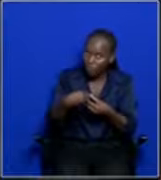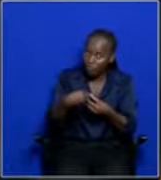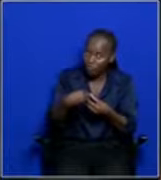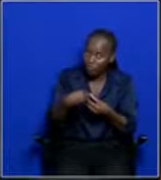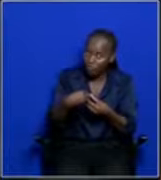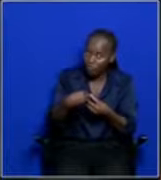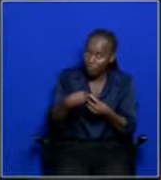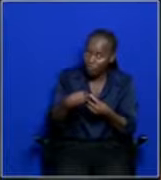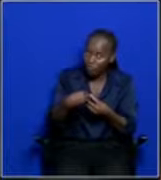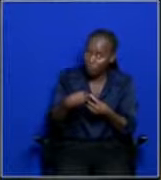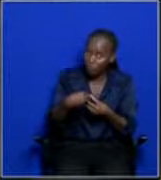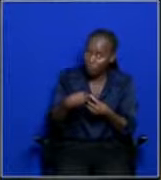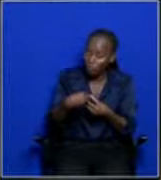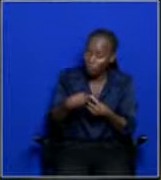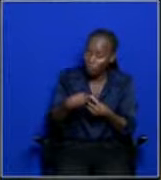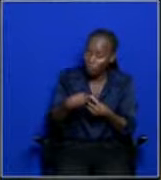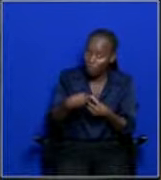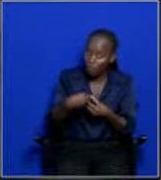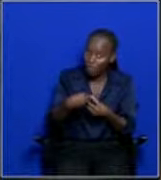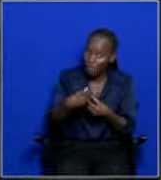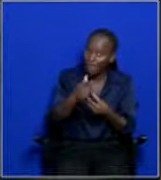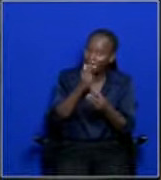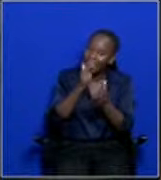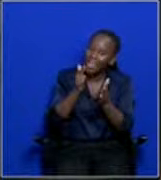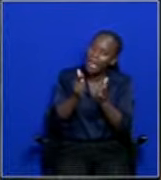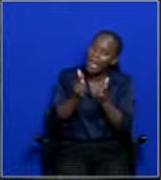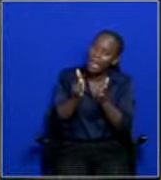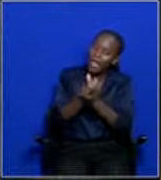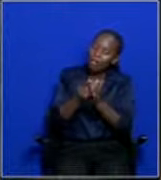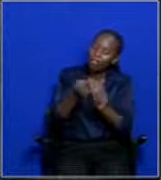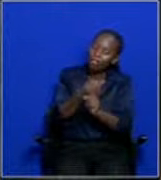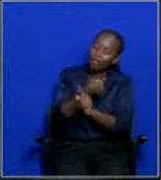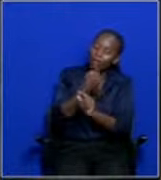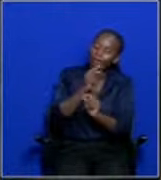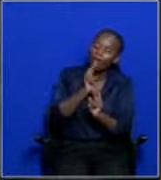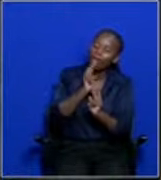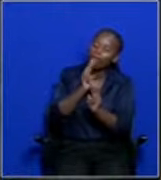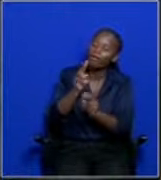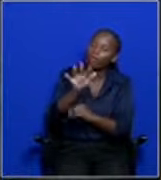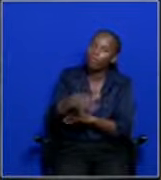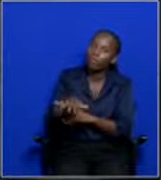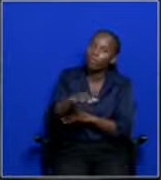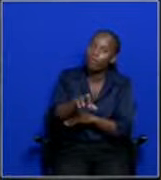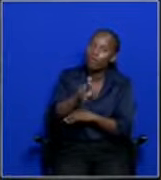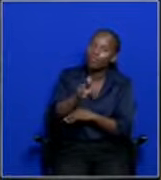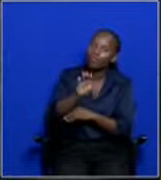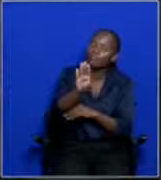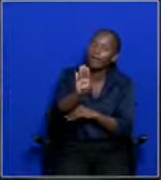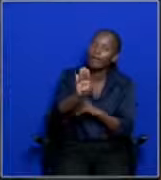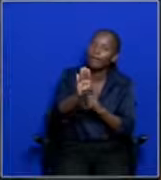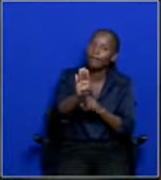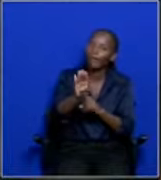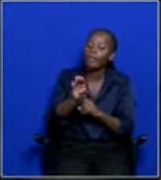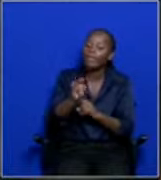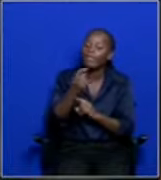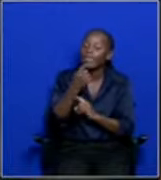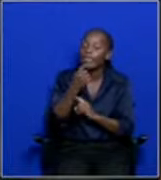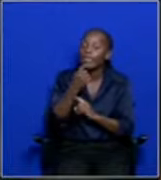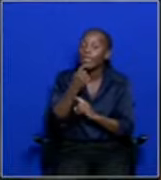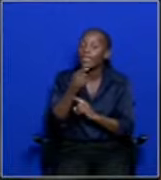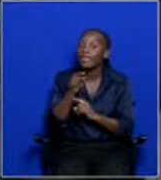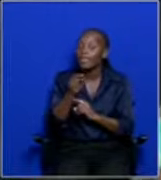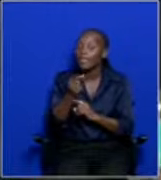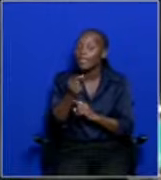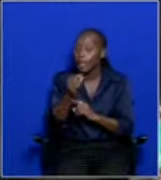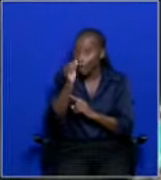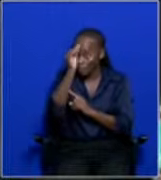operation in Rosebank, where they took these jewels or